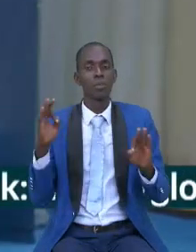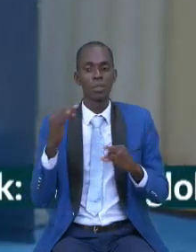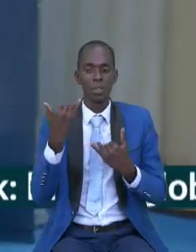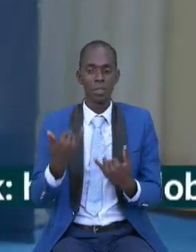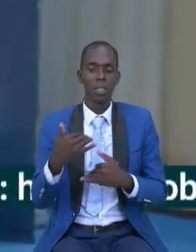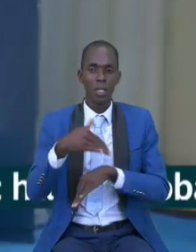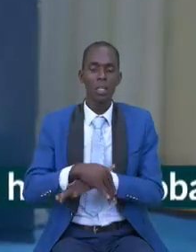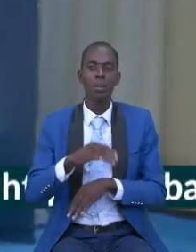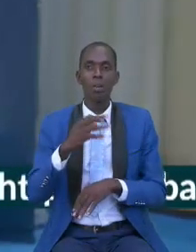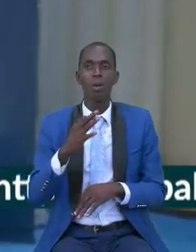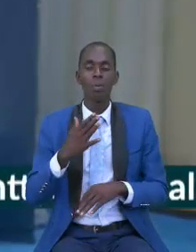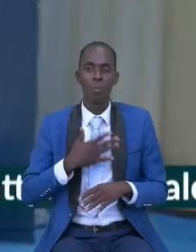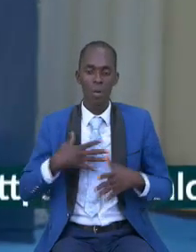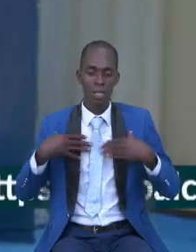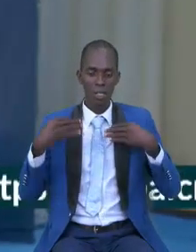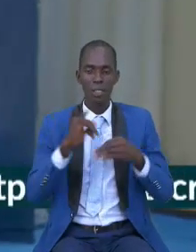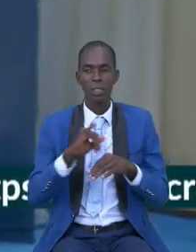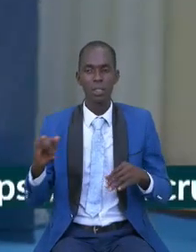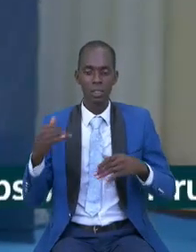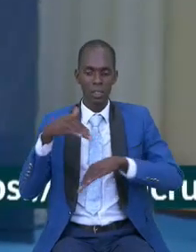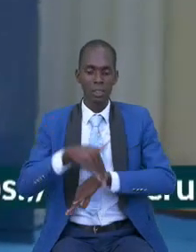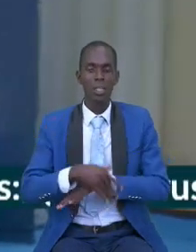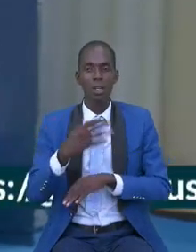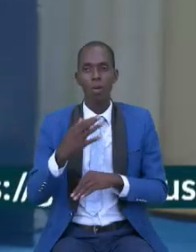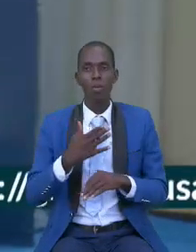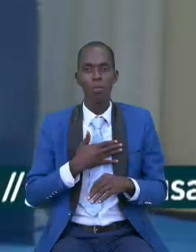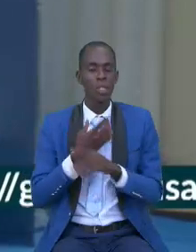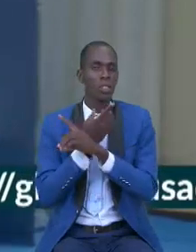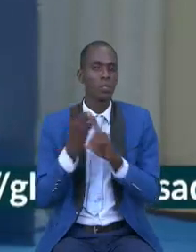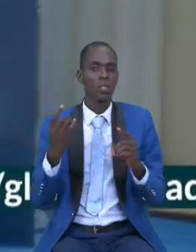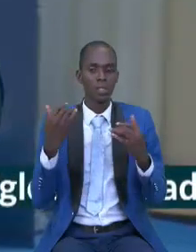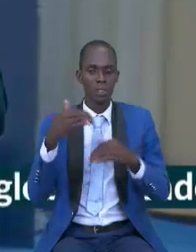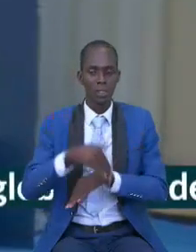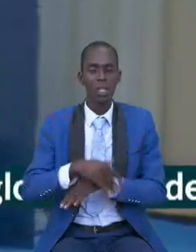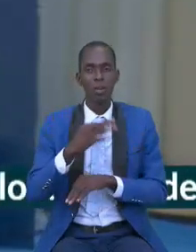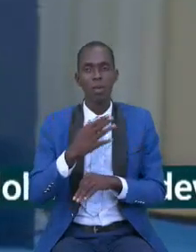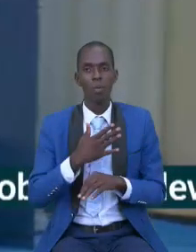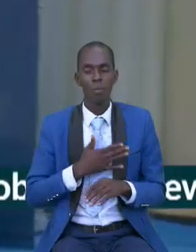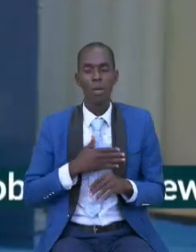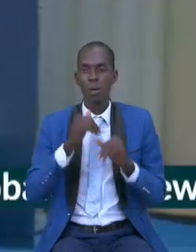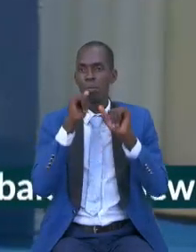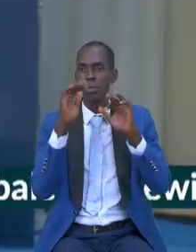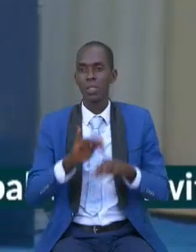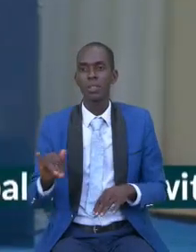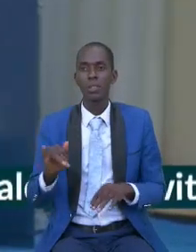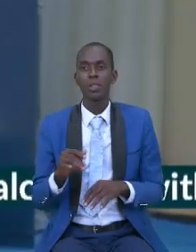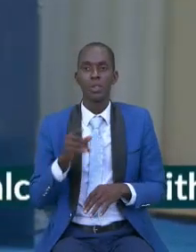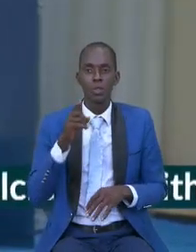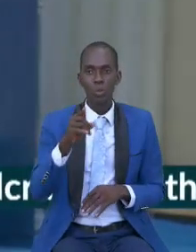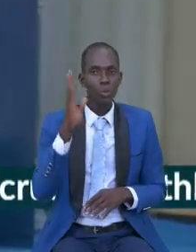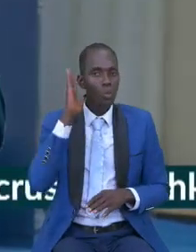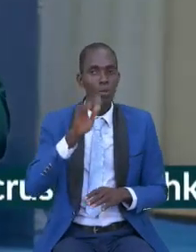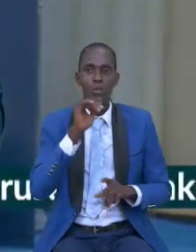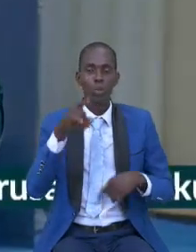Is a night of my deliverance. Night of my blessing. You will not go home without having your